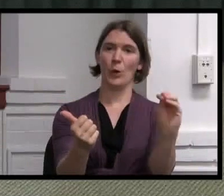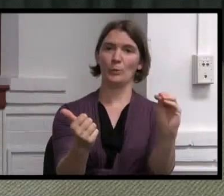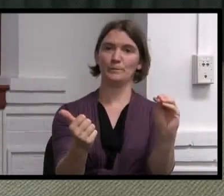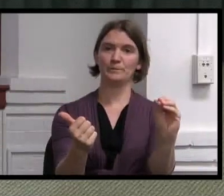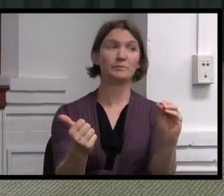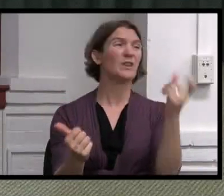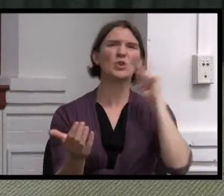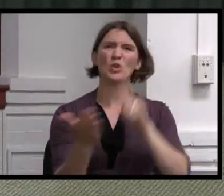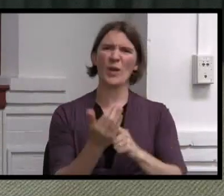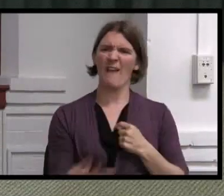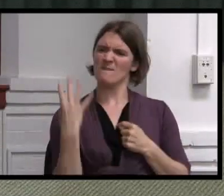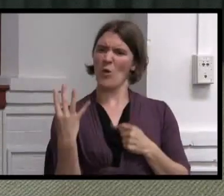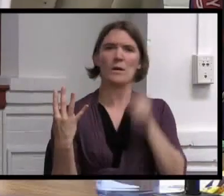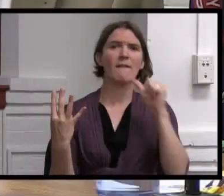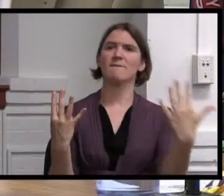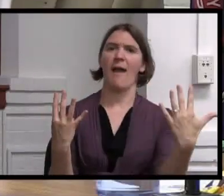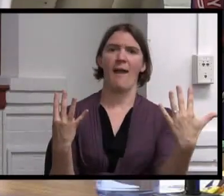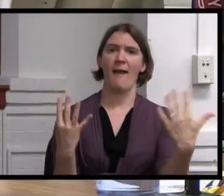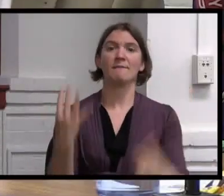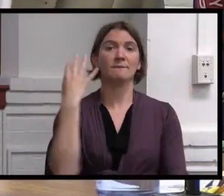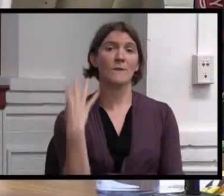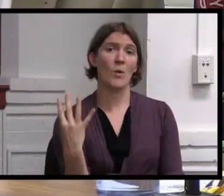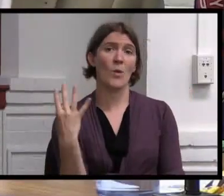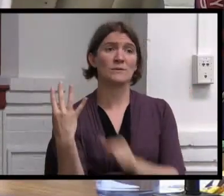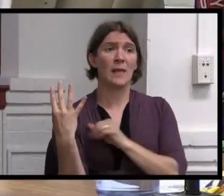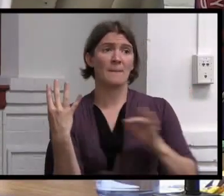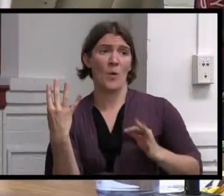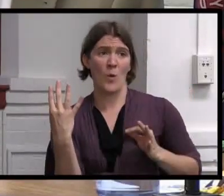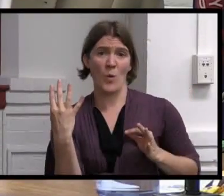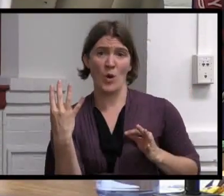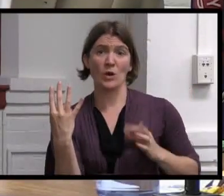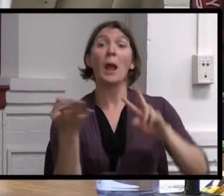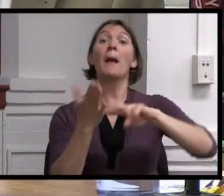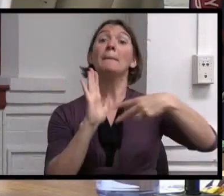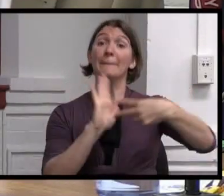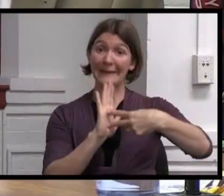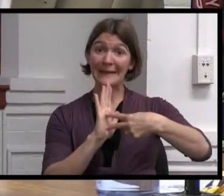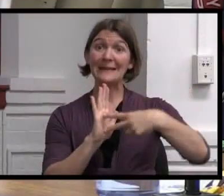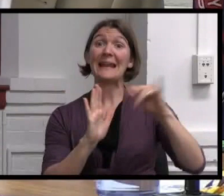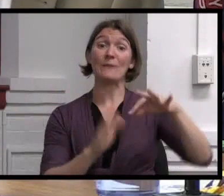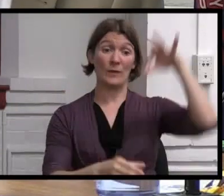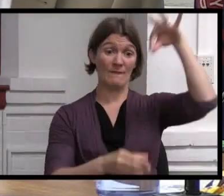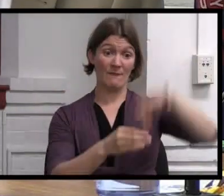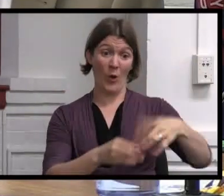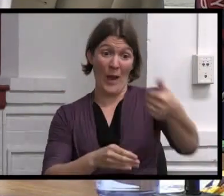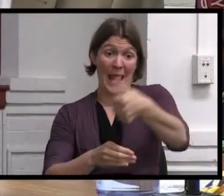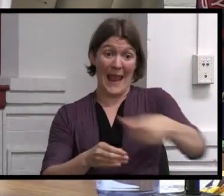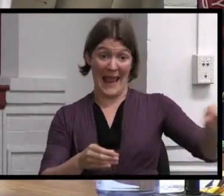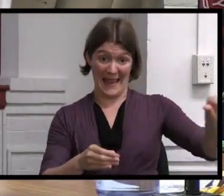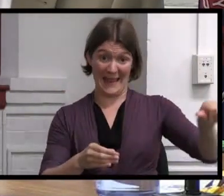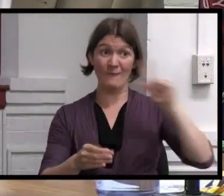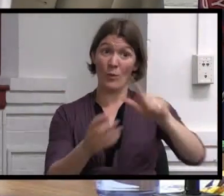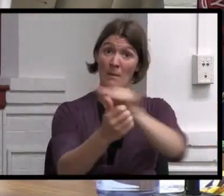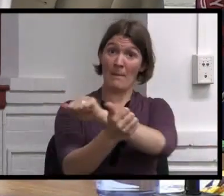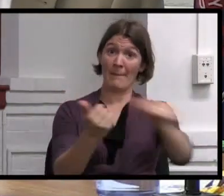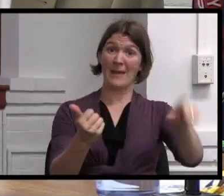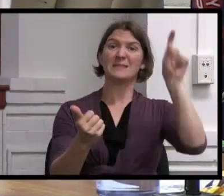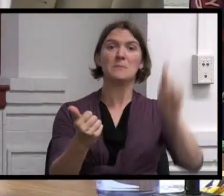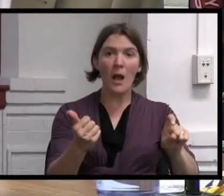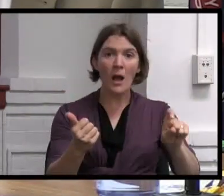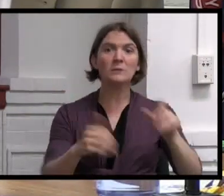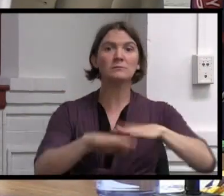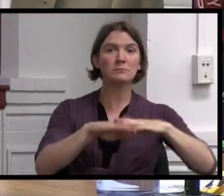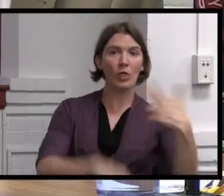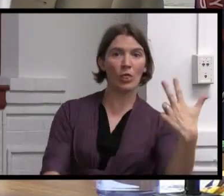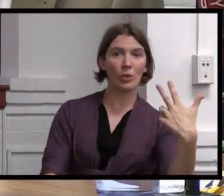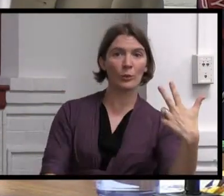4-0. As you'll note, we only have four of us this evening, which means if we vote on anything, in order for it to pass, it has to get